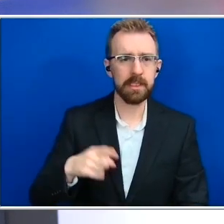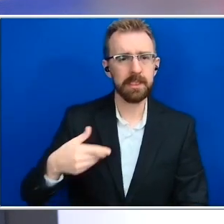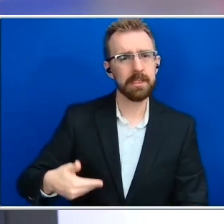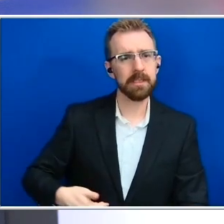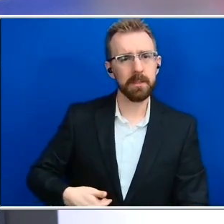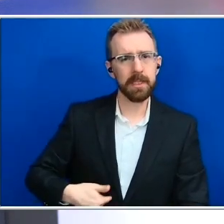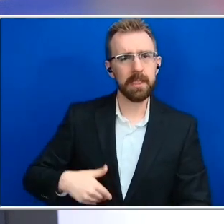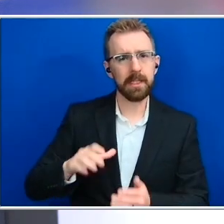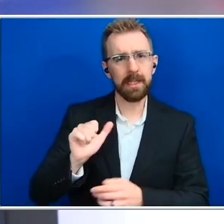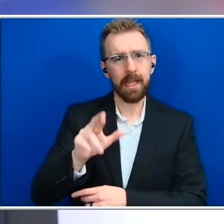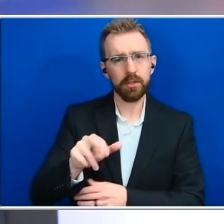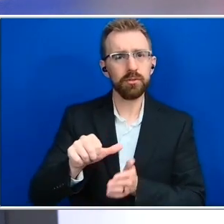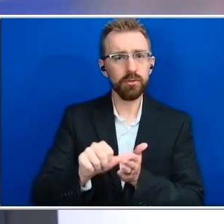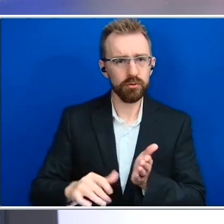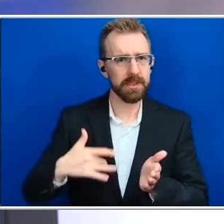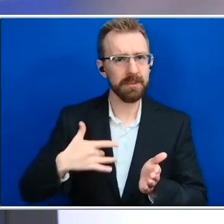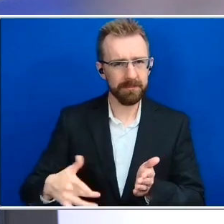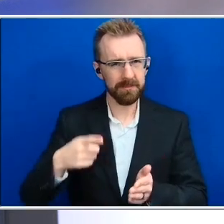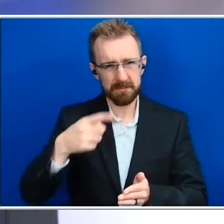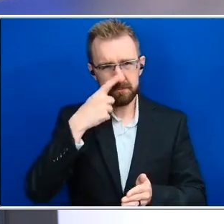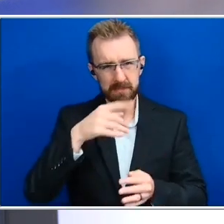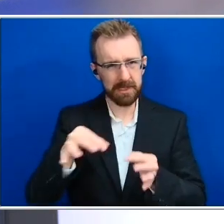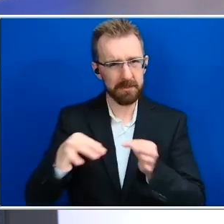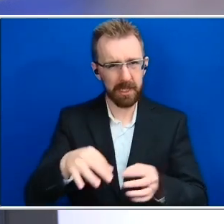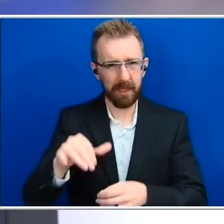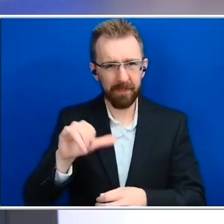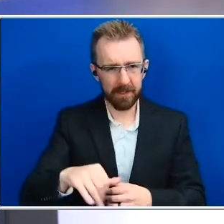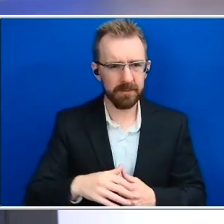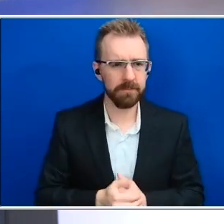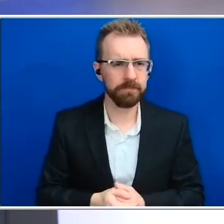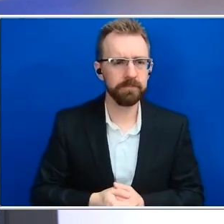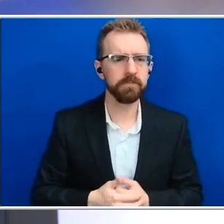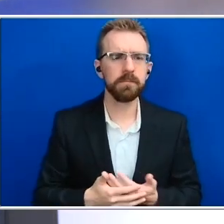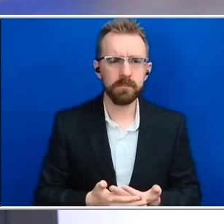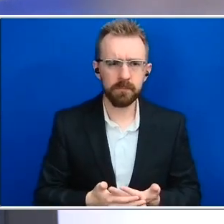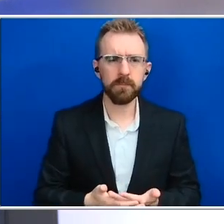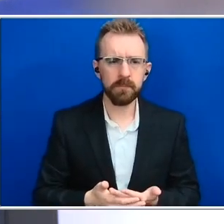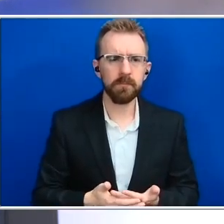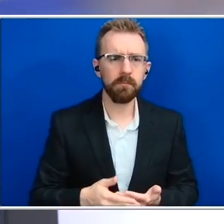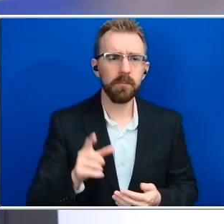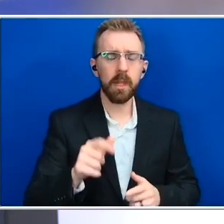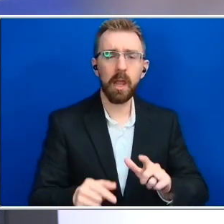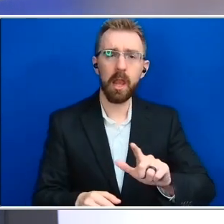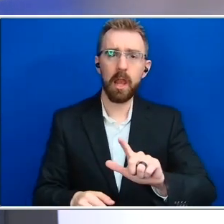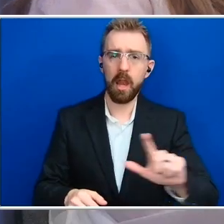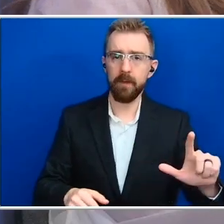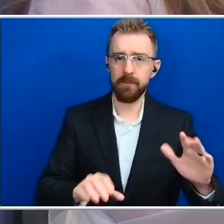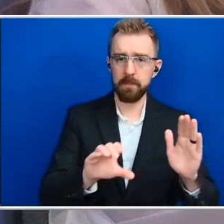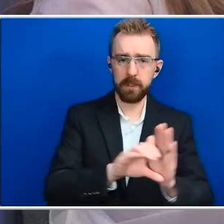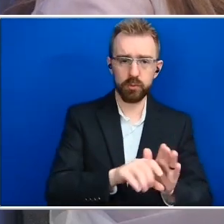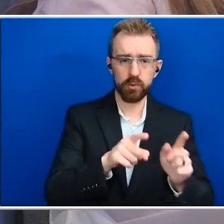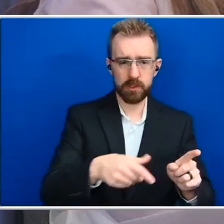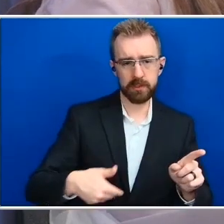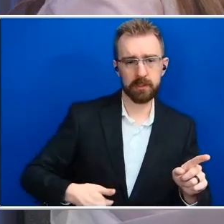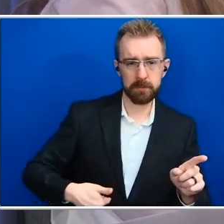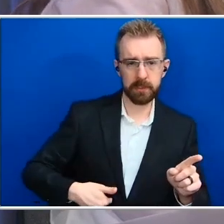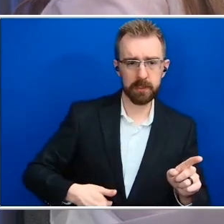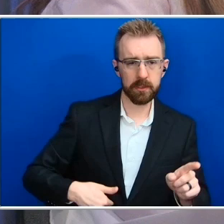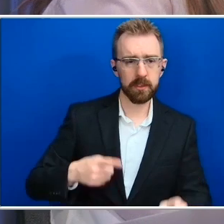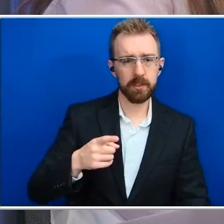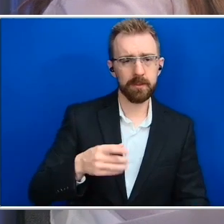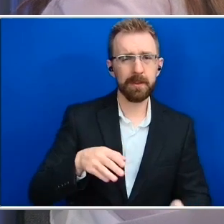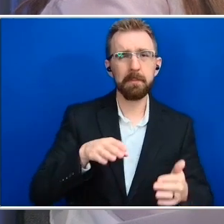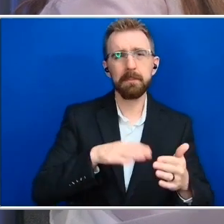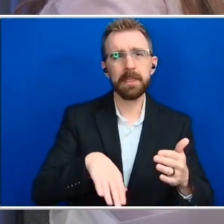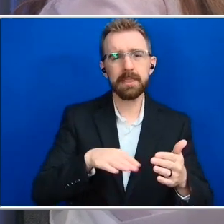surgeries. Can you explain this? In the left-hand side, the stomach, basically it's in the middle